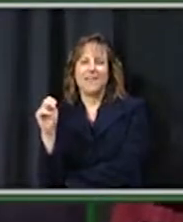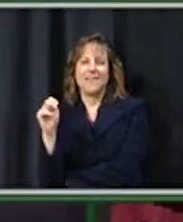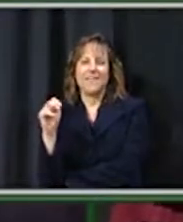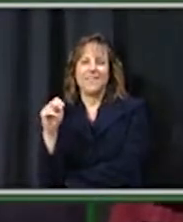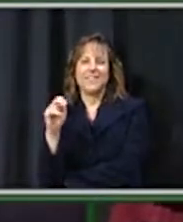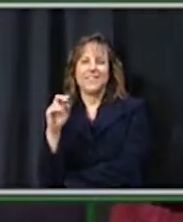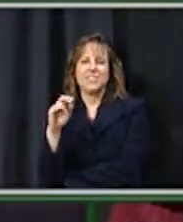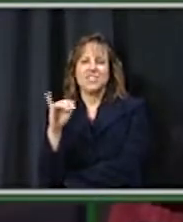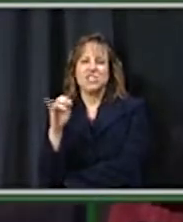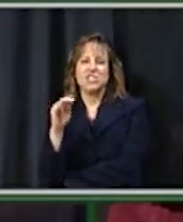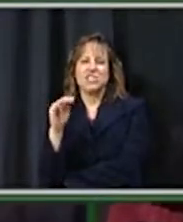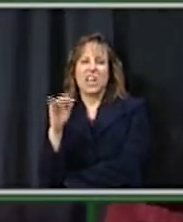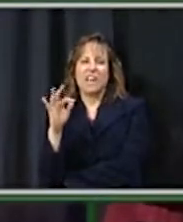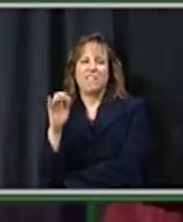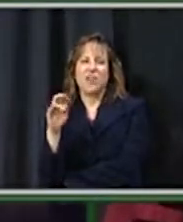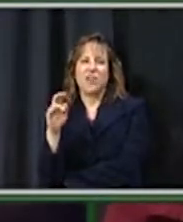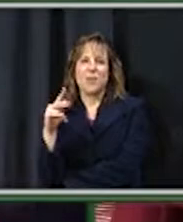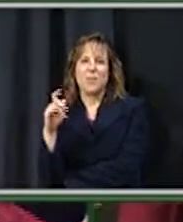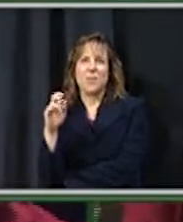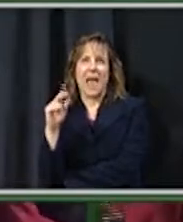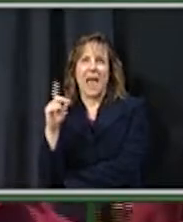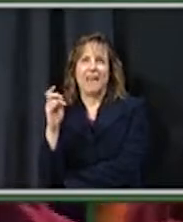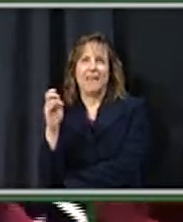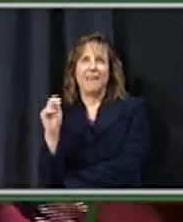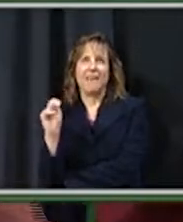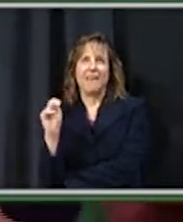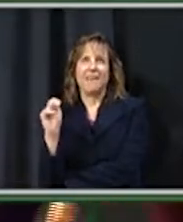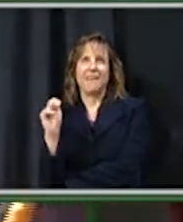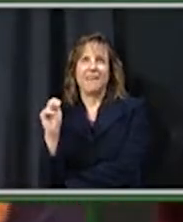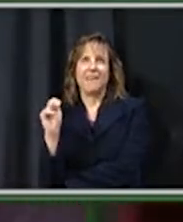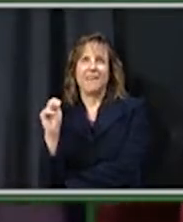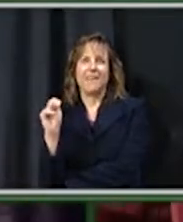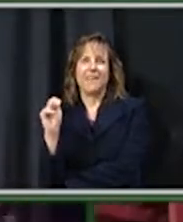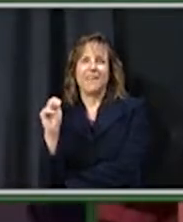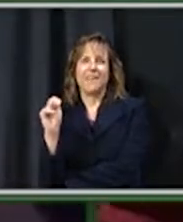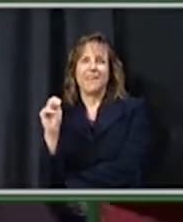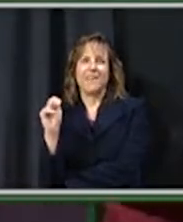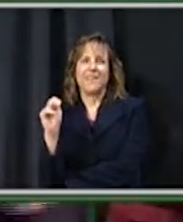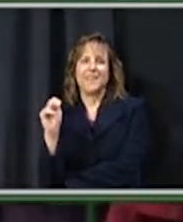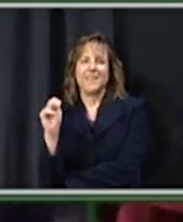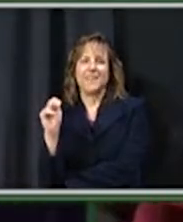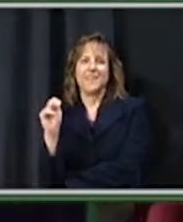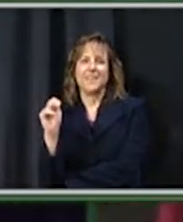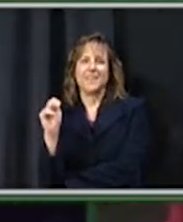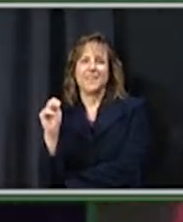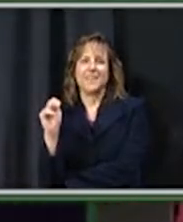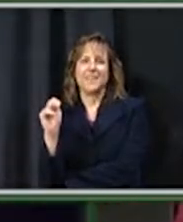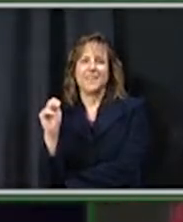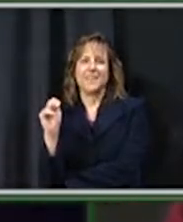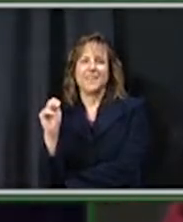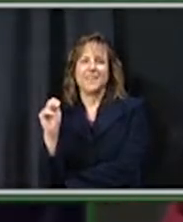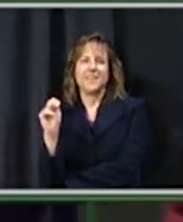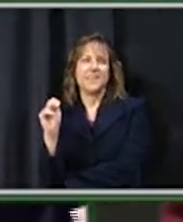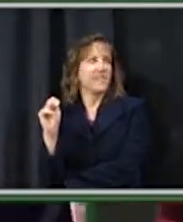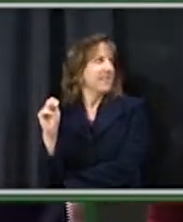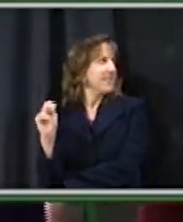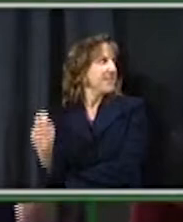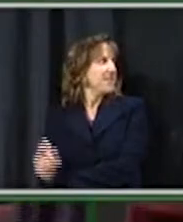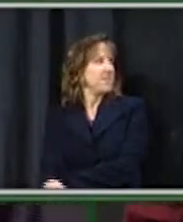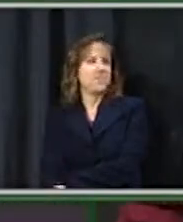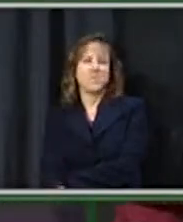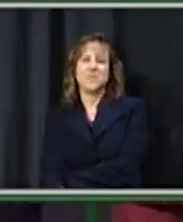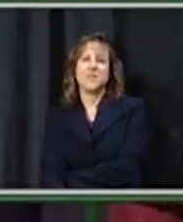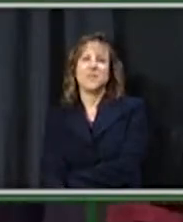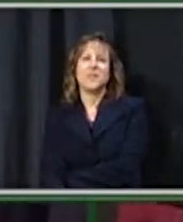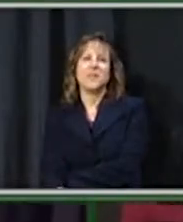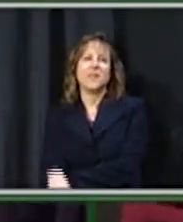Jennifer Haddon. I'm Allison Eiley. Yes, Allison Eiley. Congratulations.